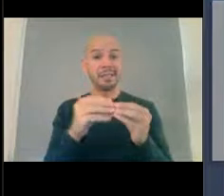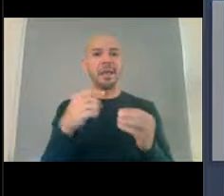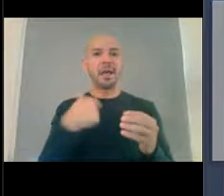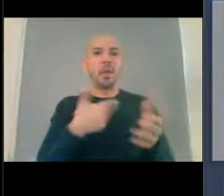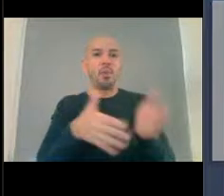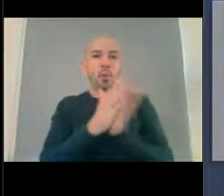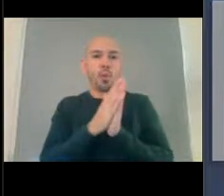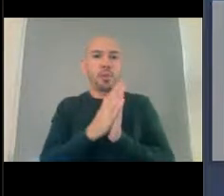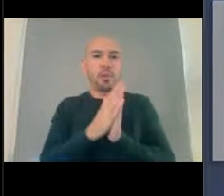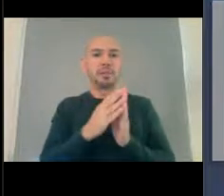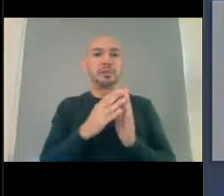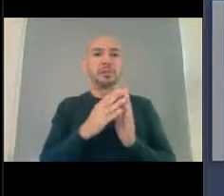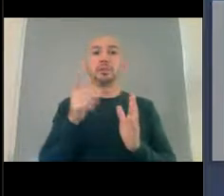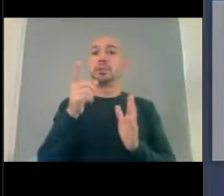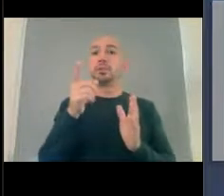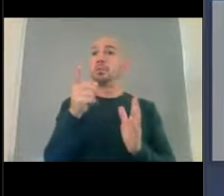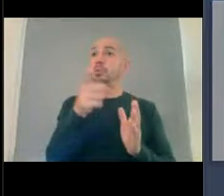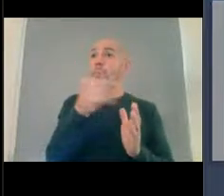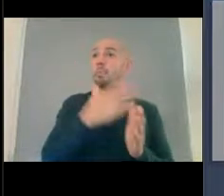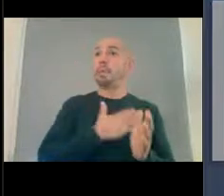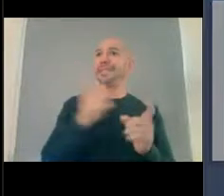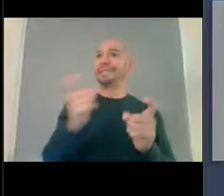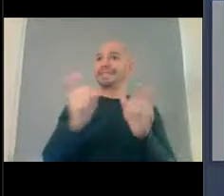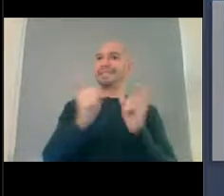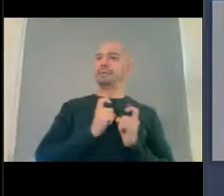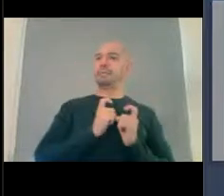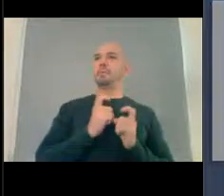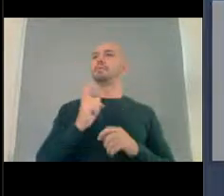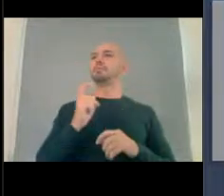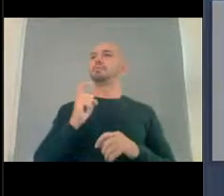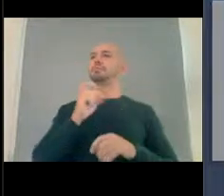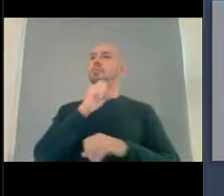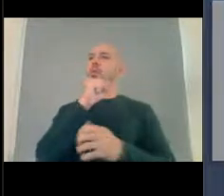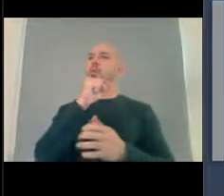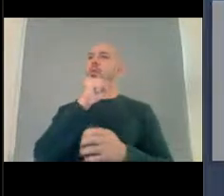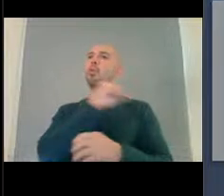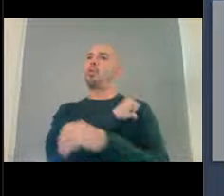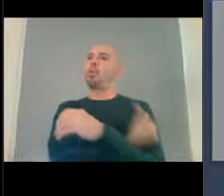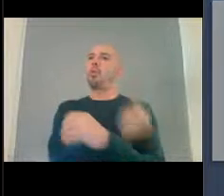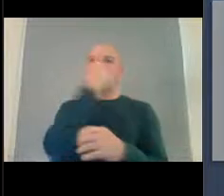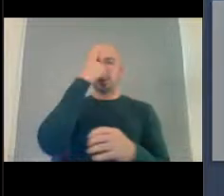delegate to me the authority to make minor changes to our meeting schedule as necessary